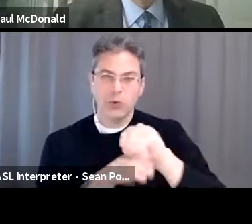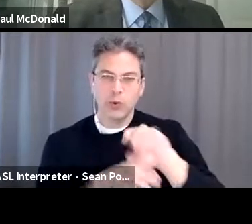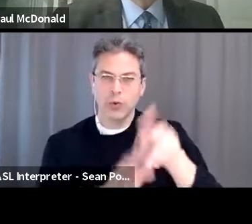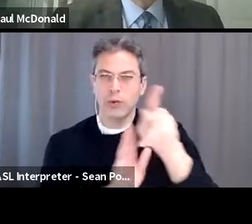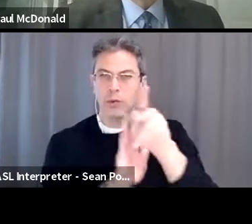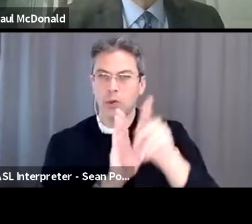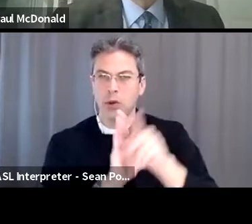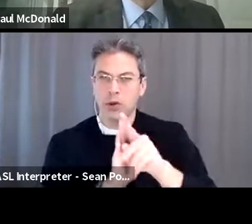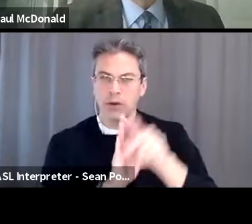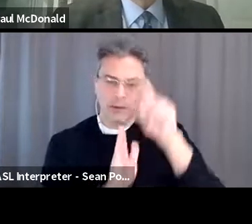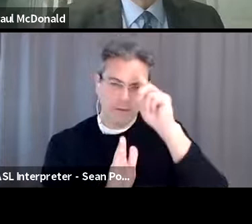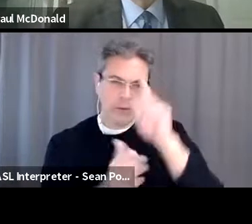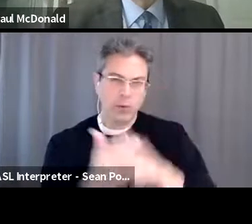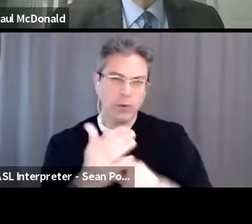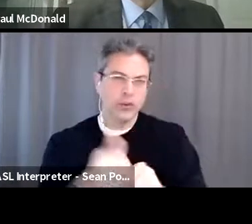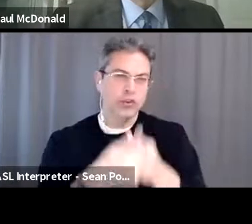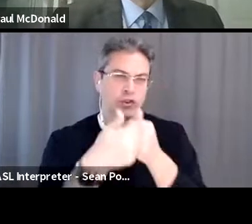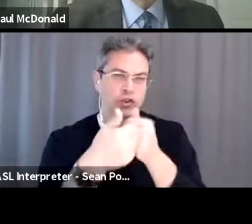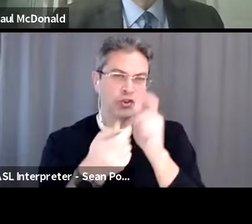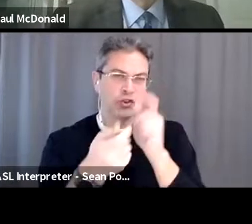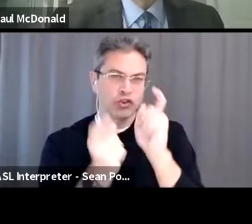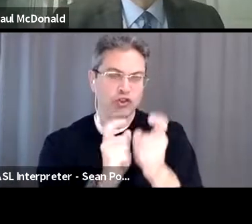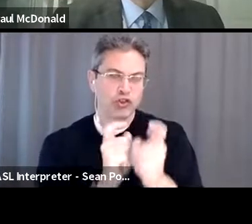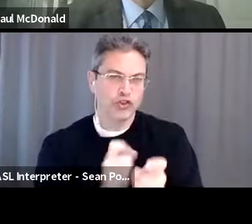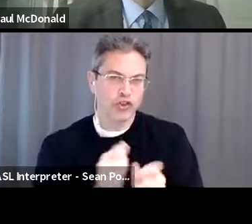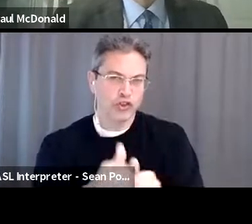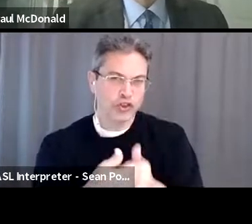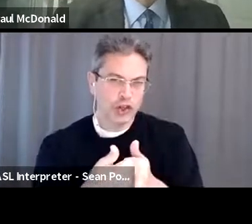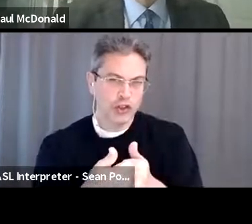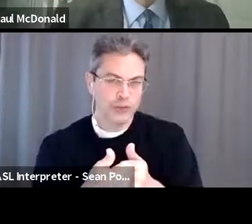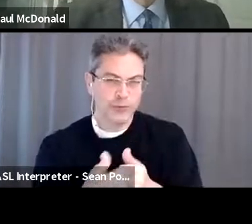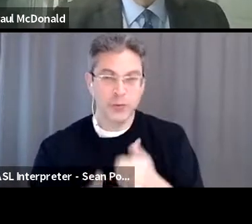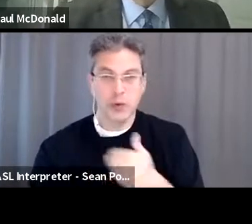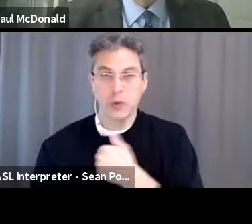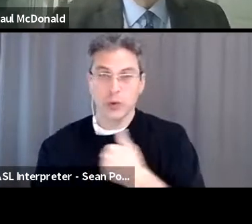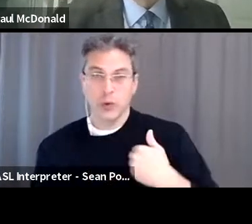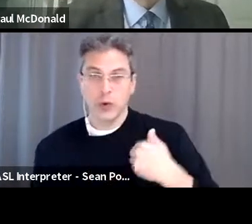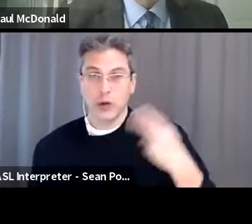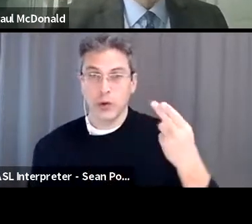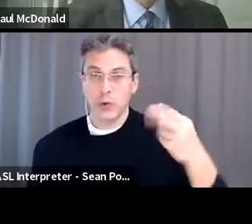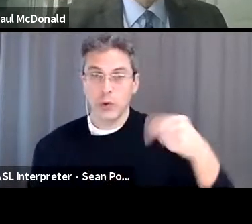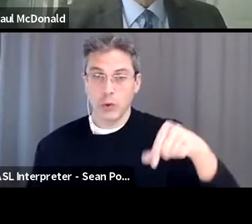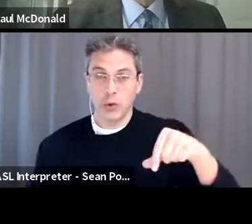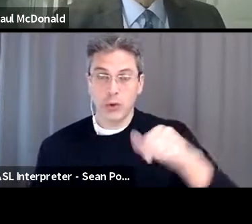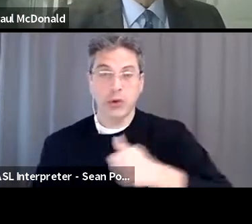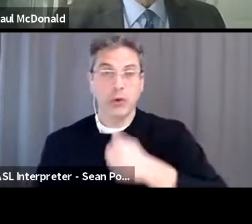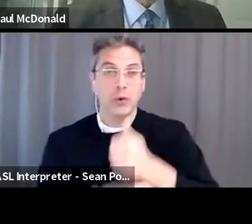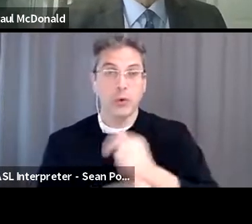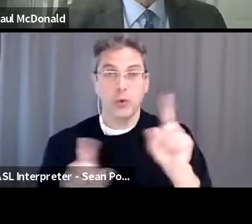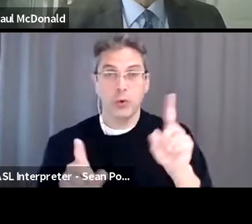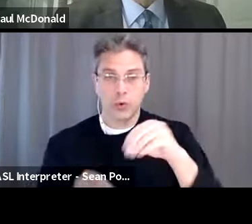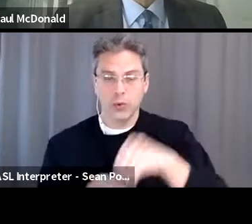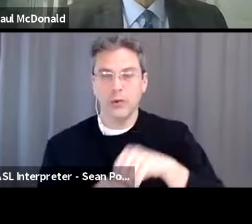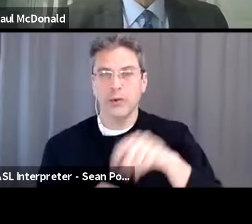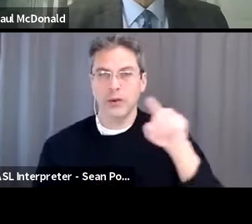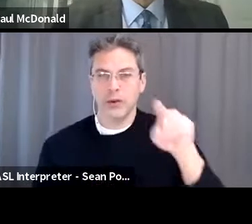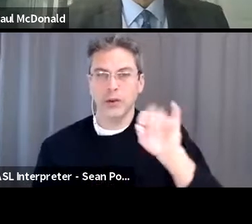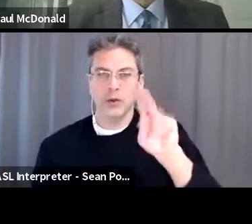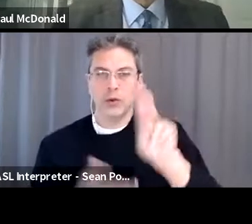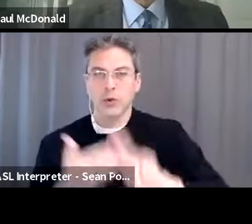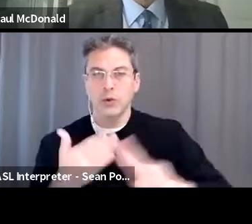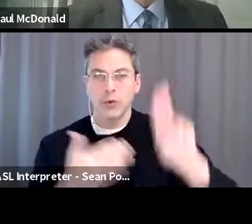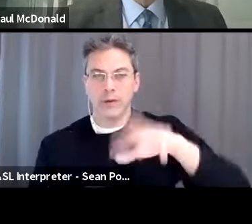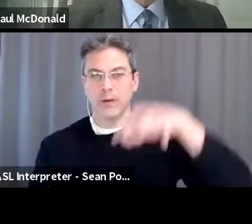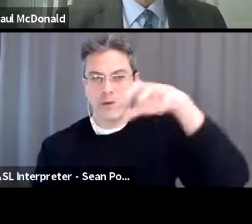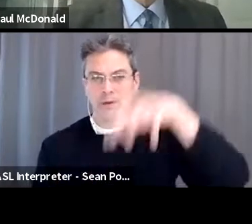challenges of AMR. The Toronto headquarters of the lab are housed within York's Victor Philip Dadala